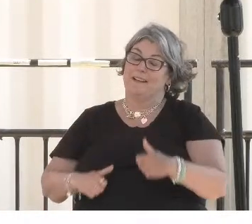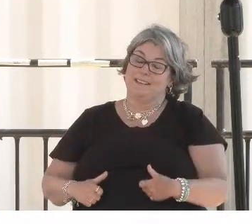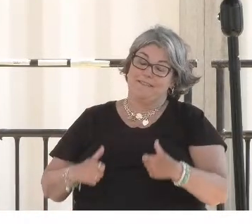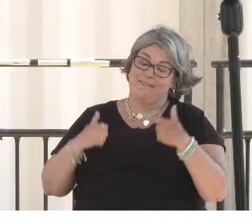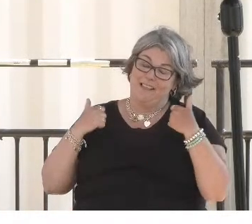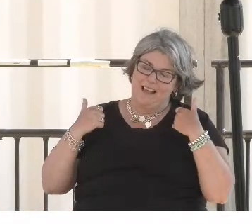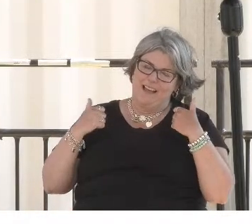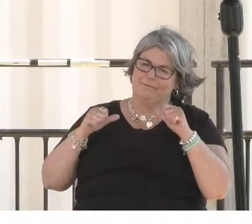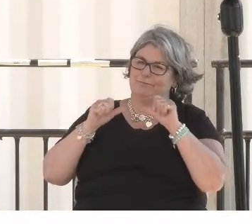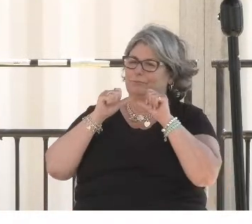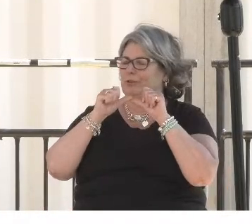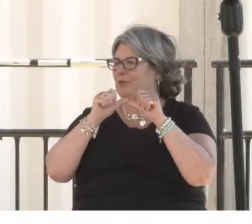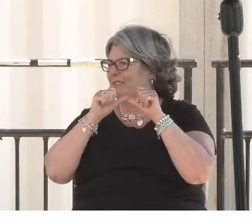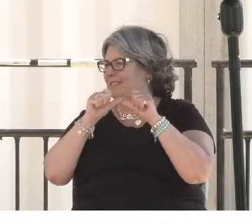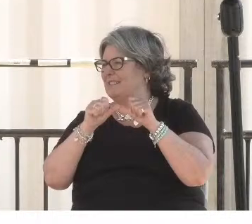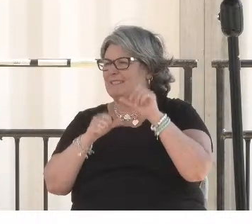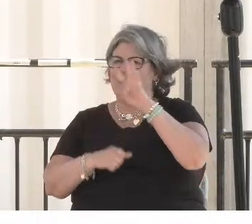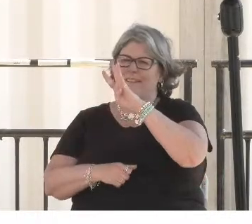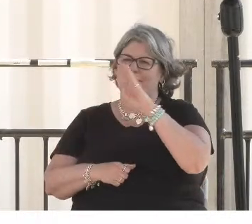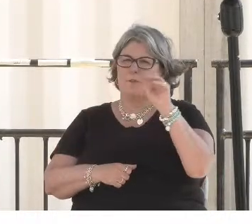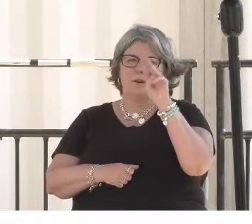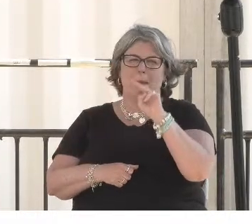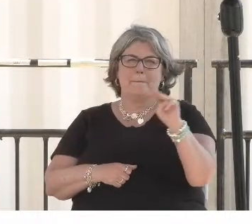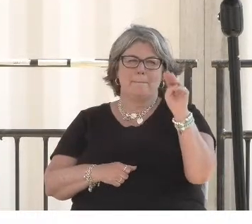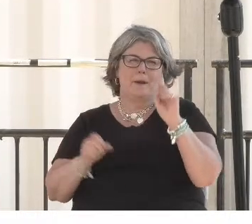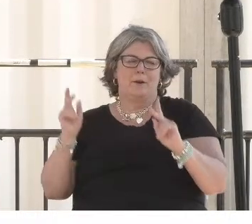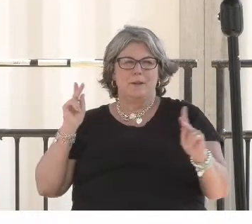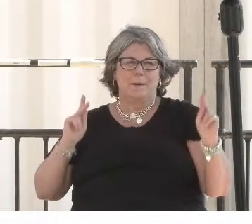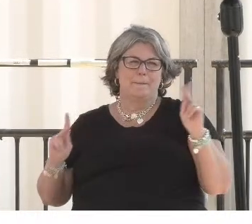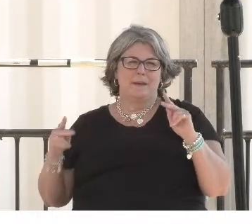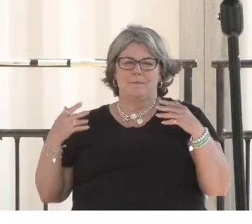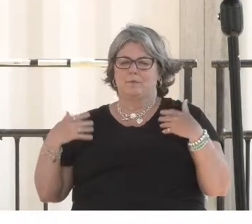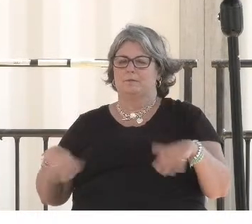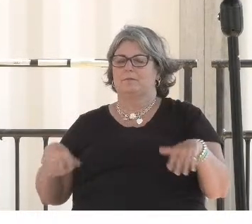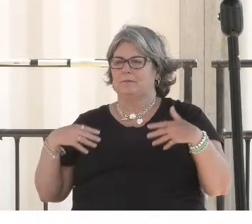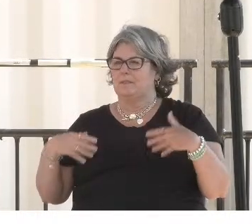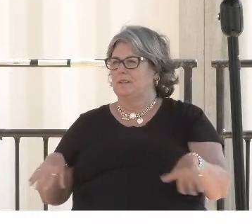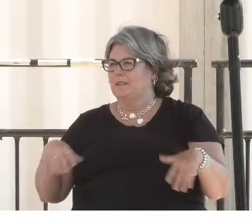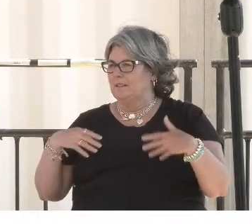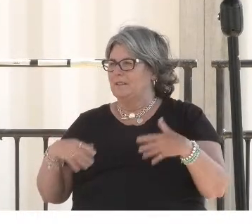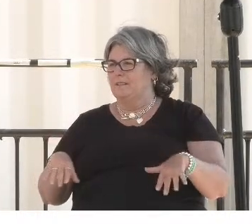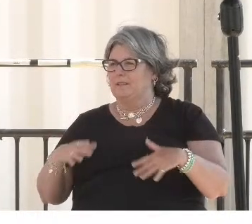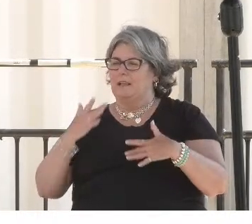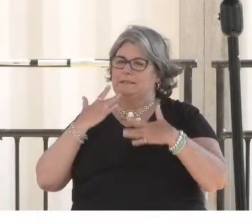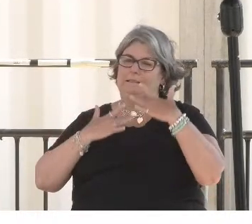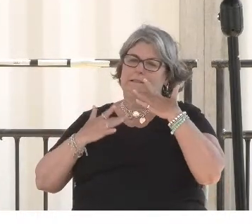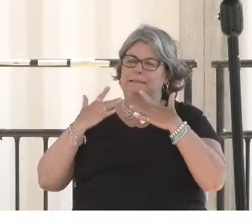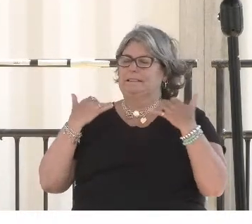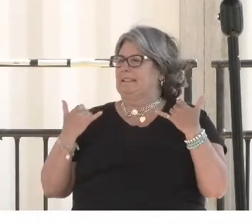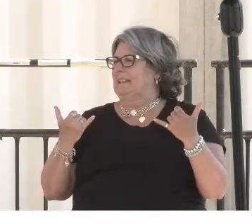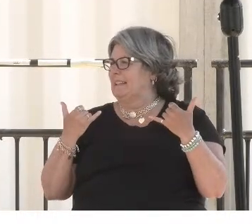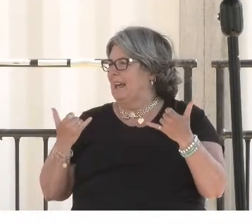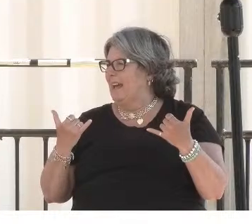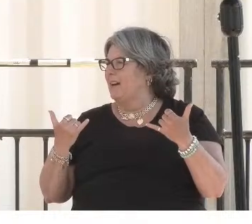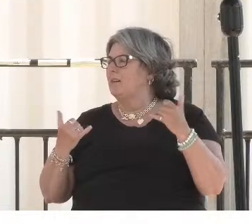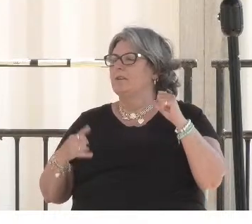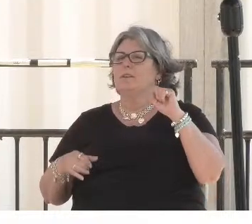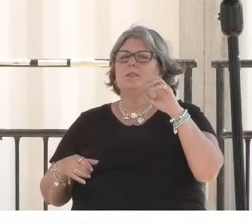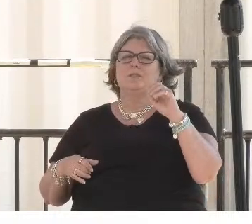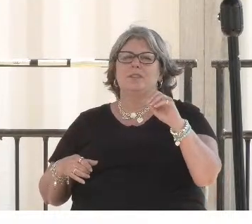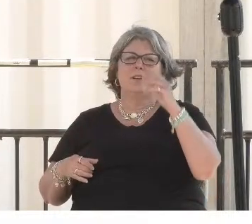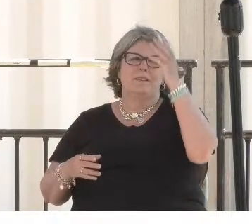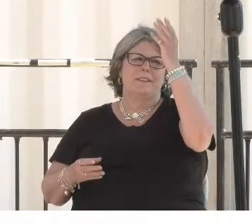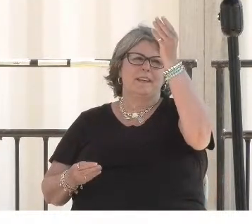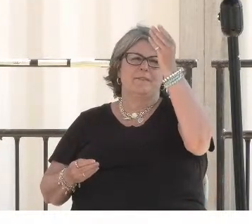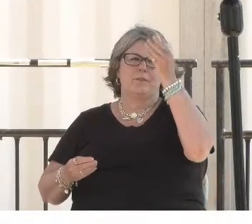to sustain 40 million people, it's down to the bottom of the bathtub. And so getting that